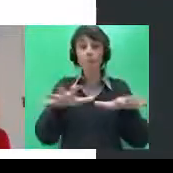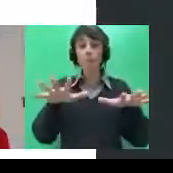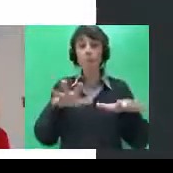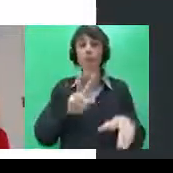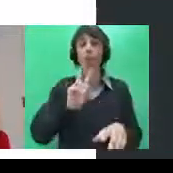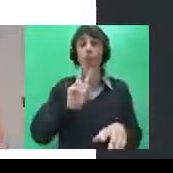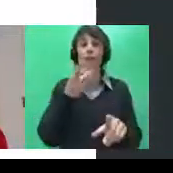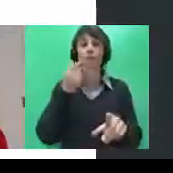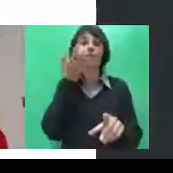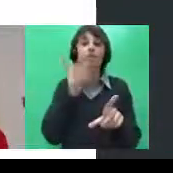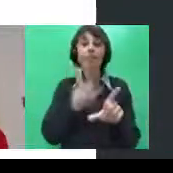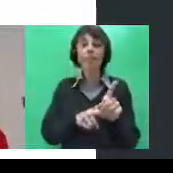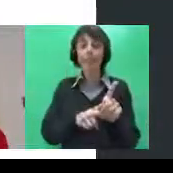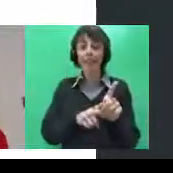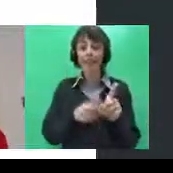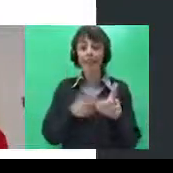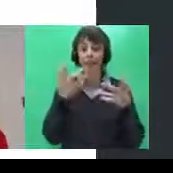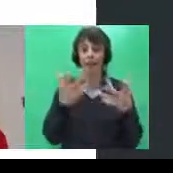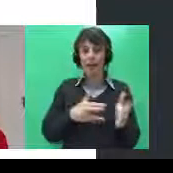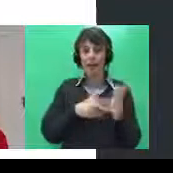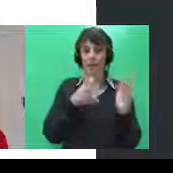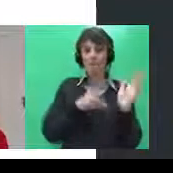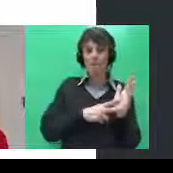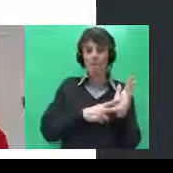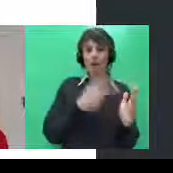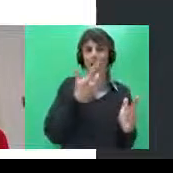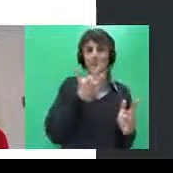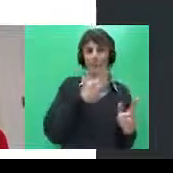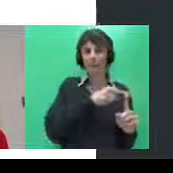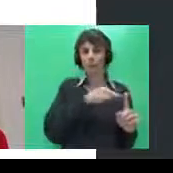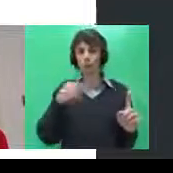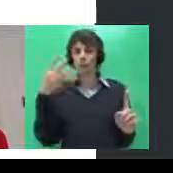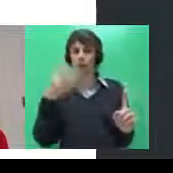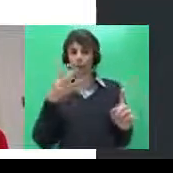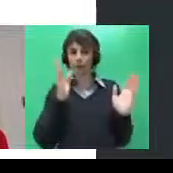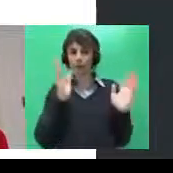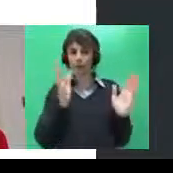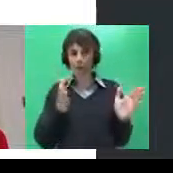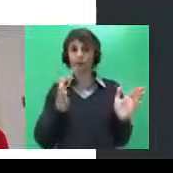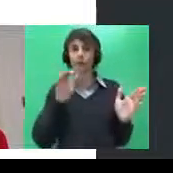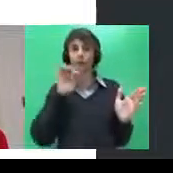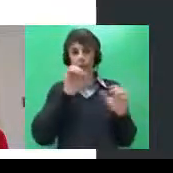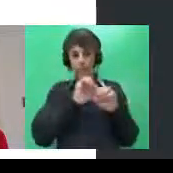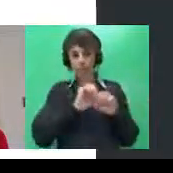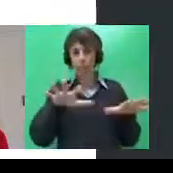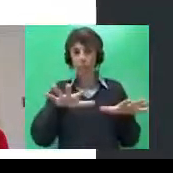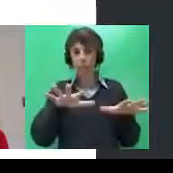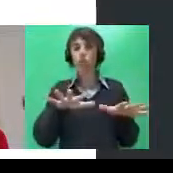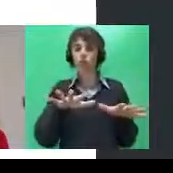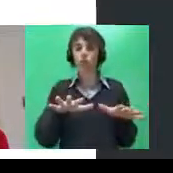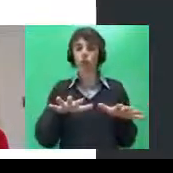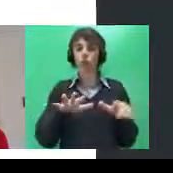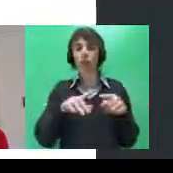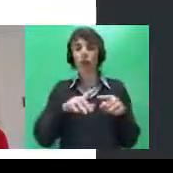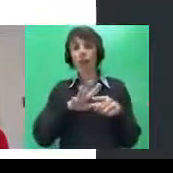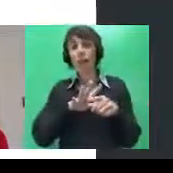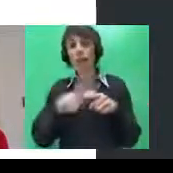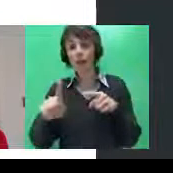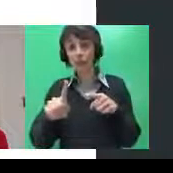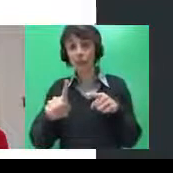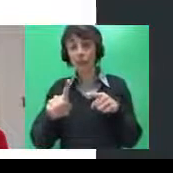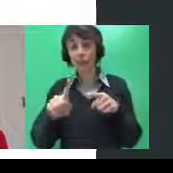from November 18 to November 19. And I think next week or the following week, a new data tranche will be published. And this is where you can delve deeper into